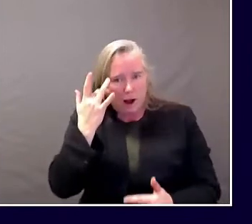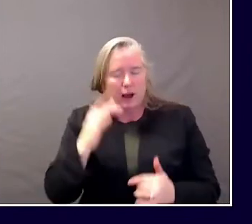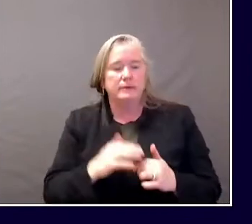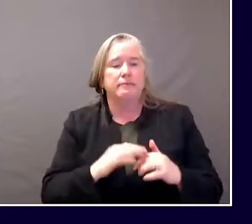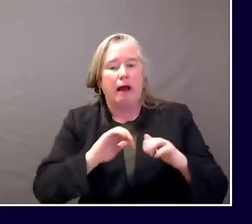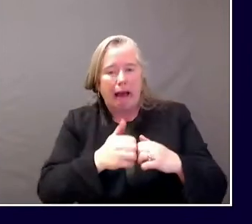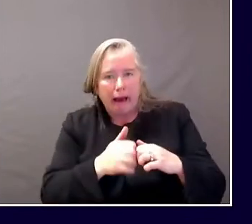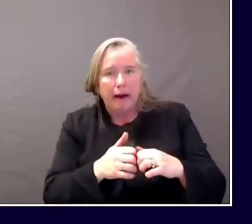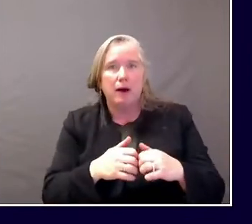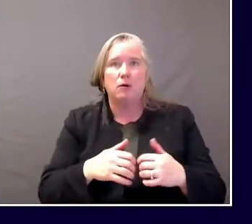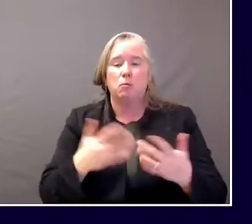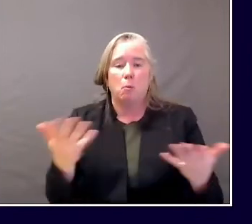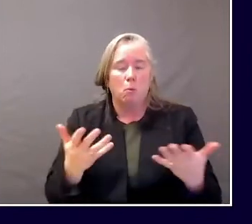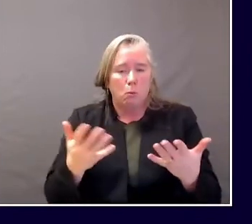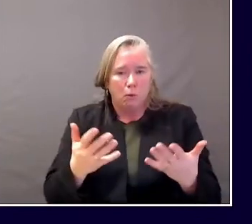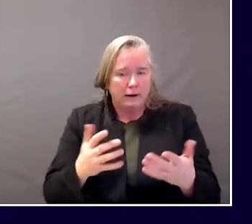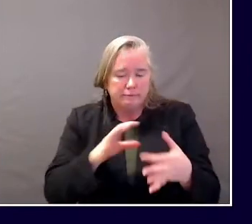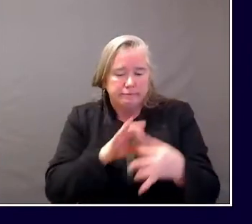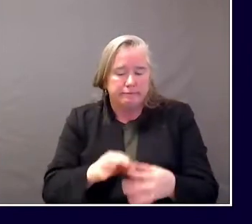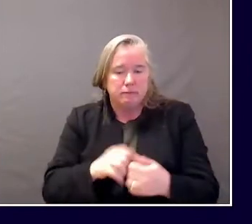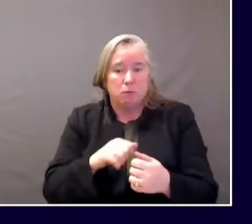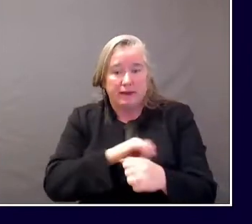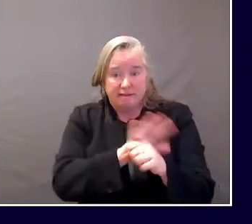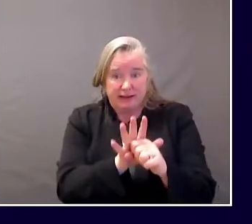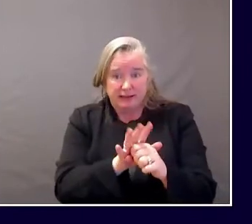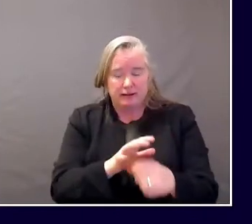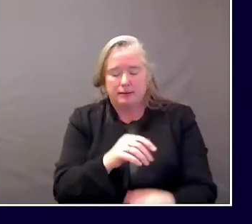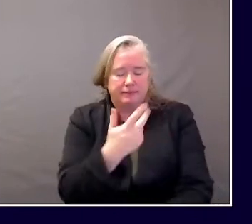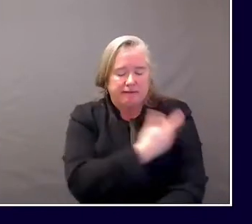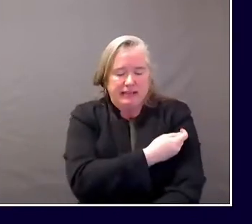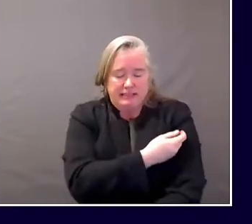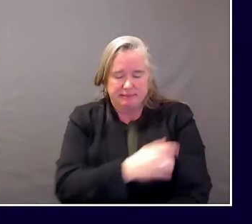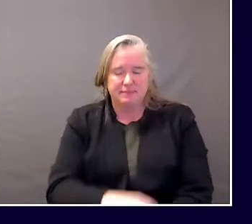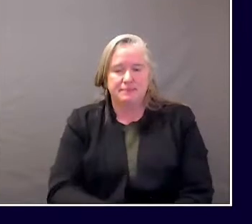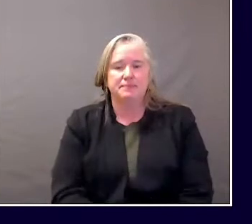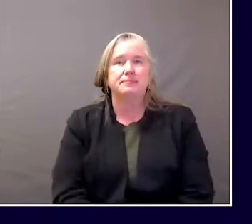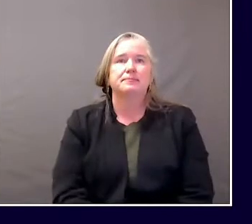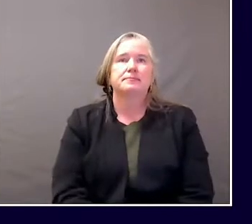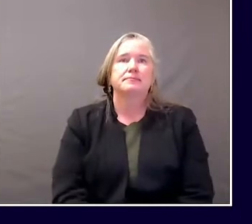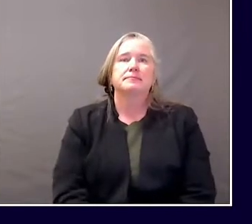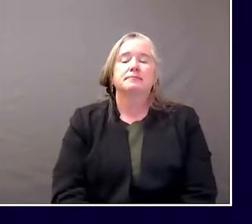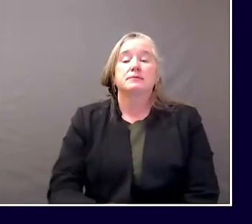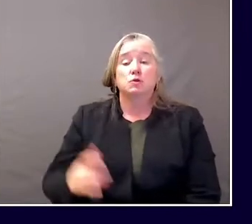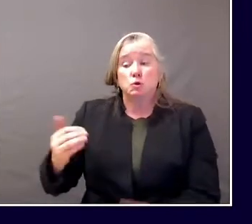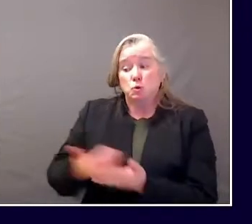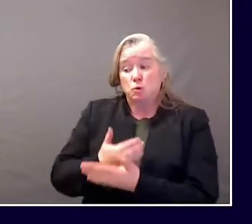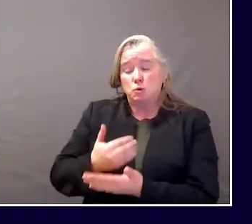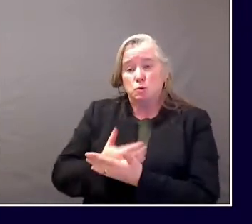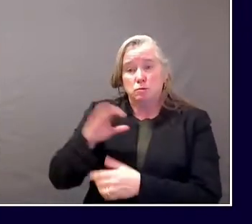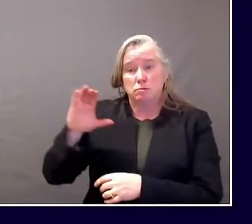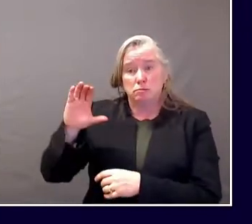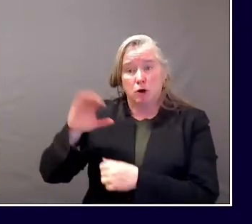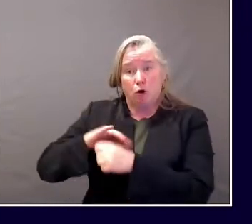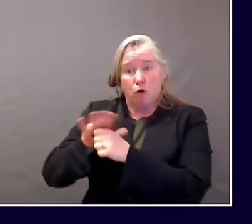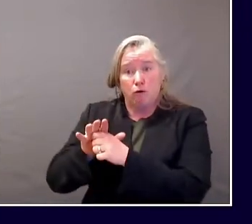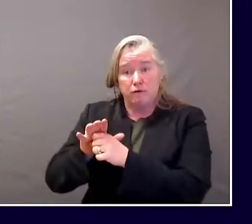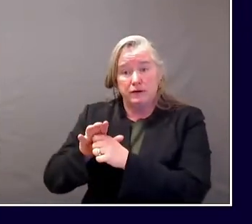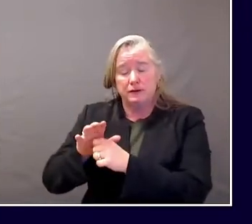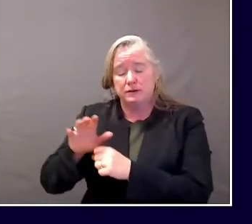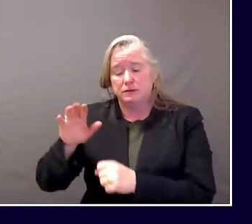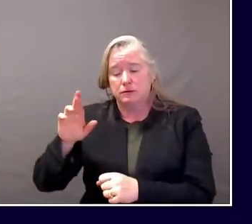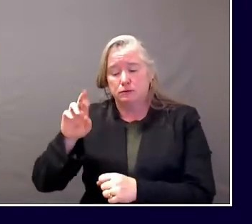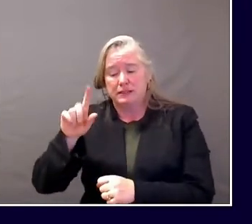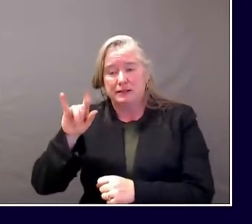going to get about $12 million from that bill, coronavirus relief package, that Senators King